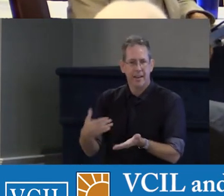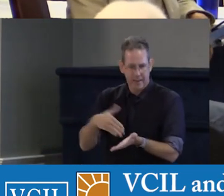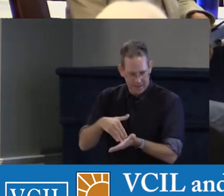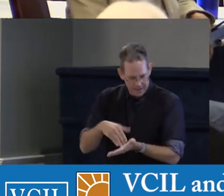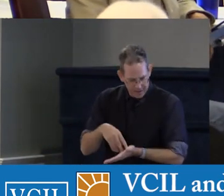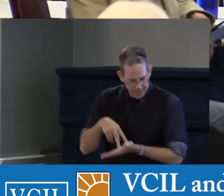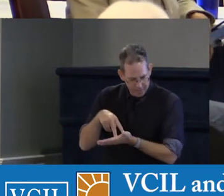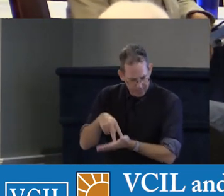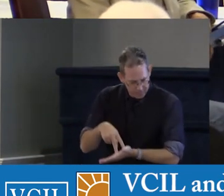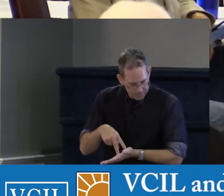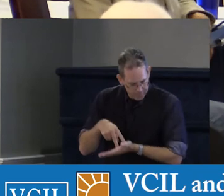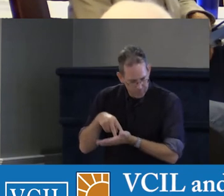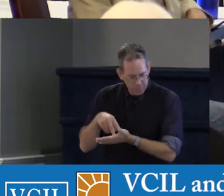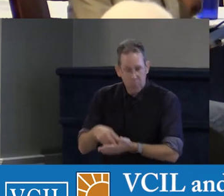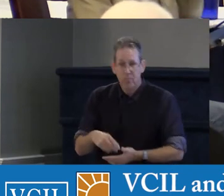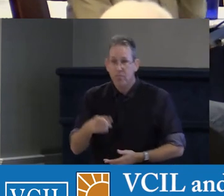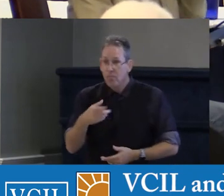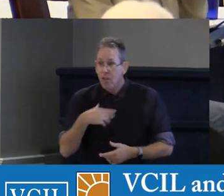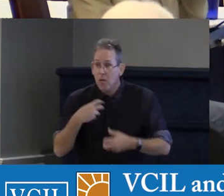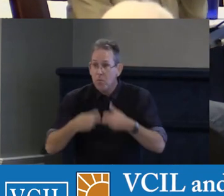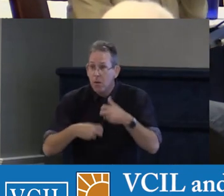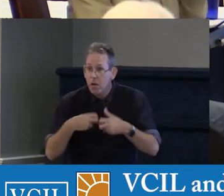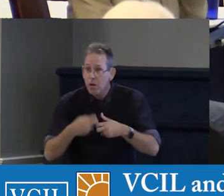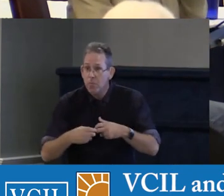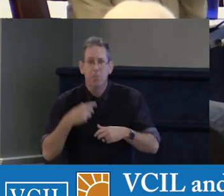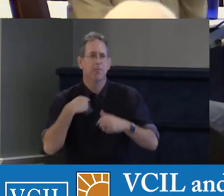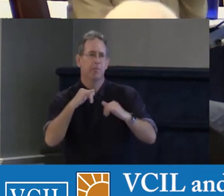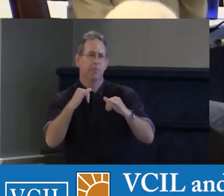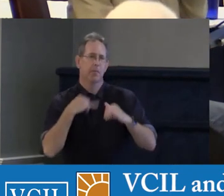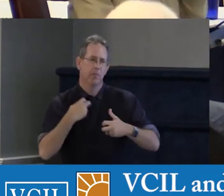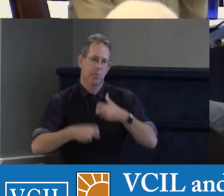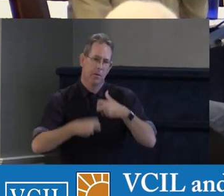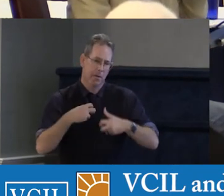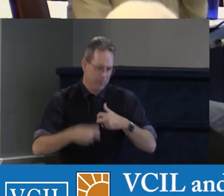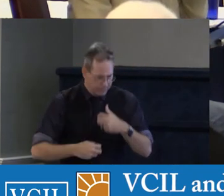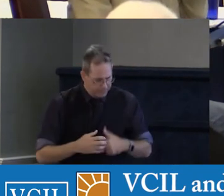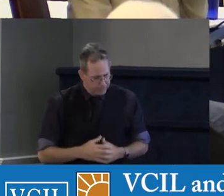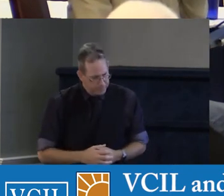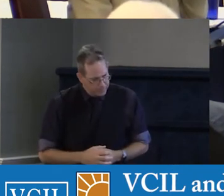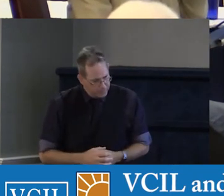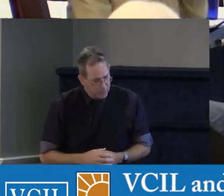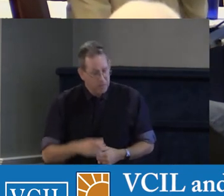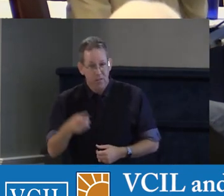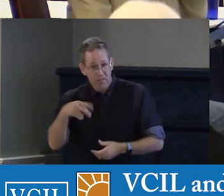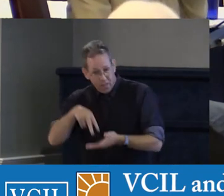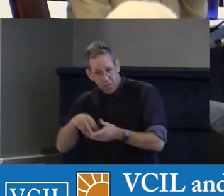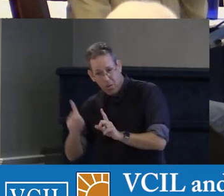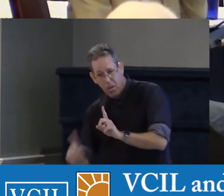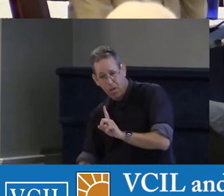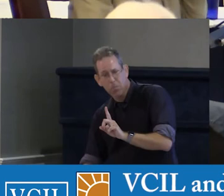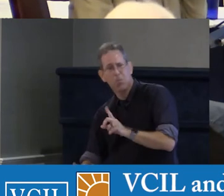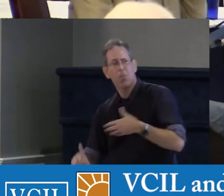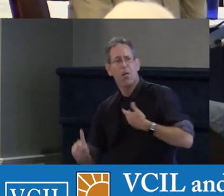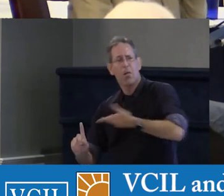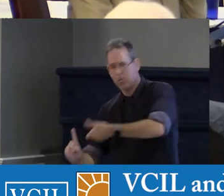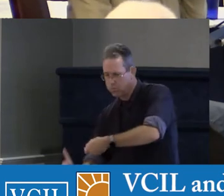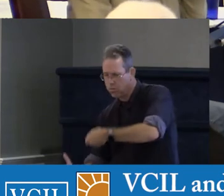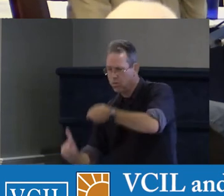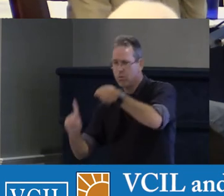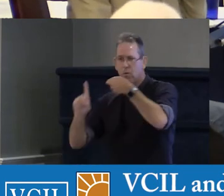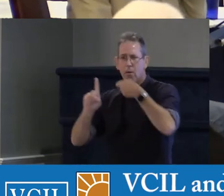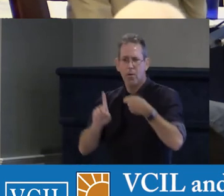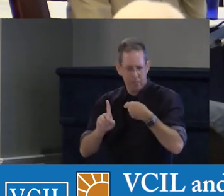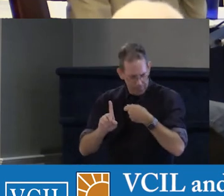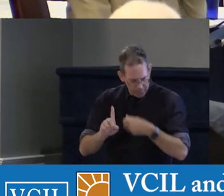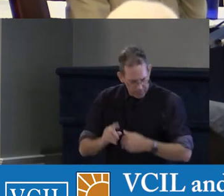problem, I got a problem too. If you're standing at the bottom, I'll